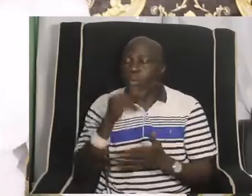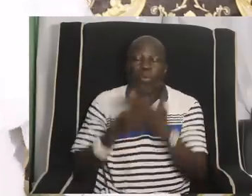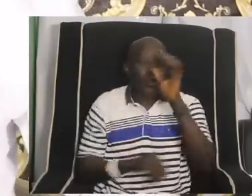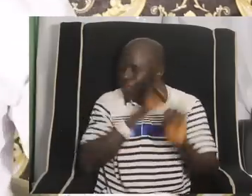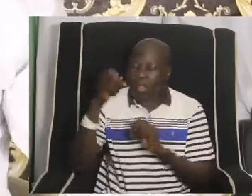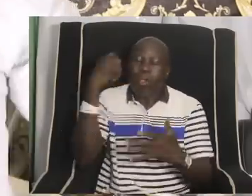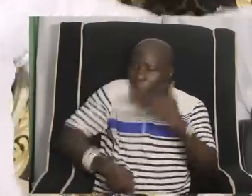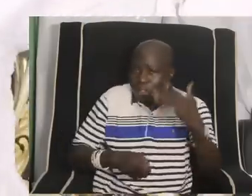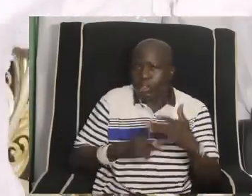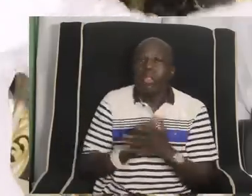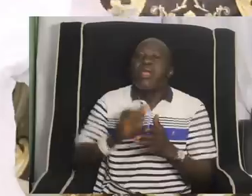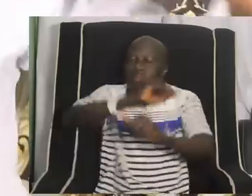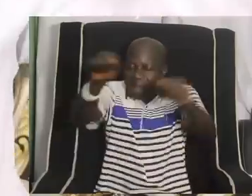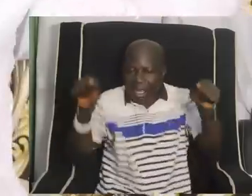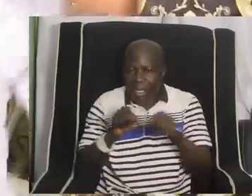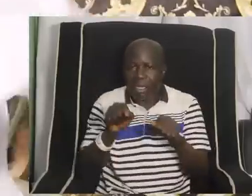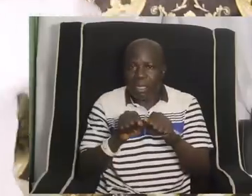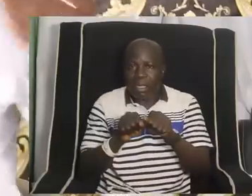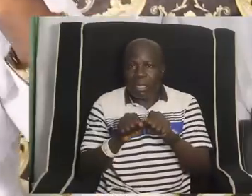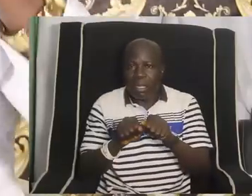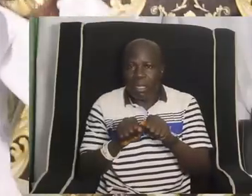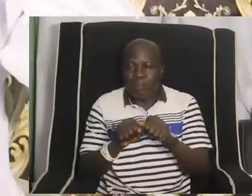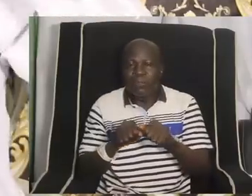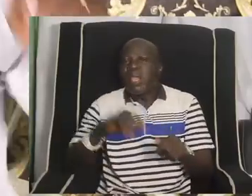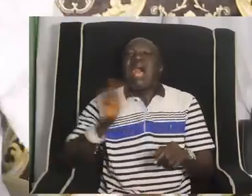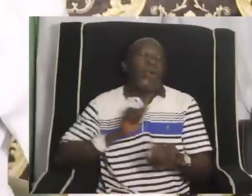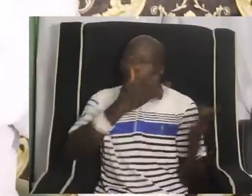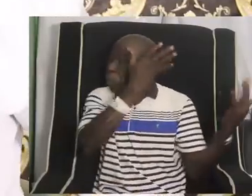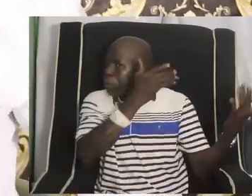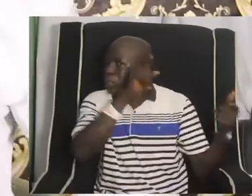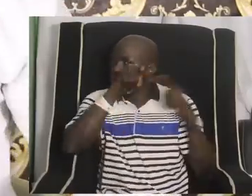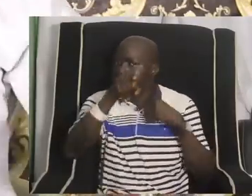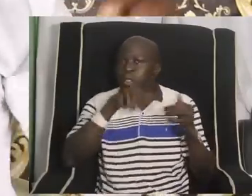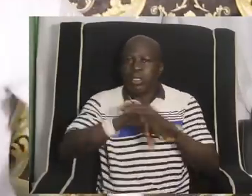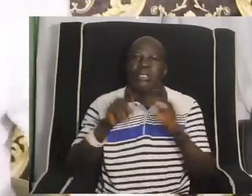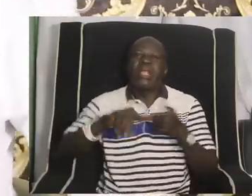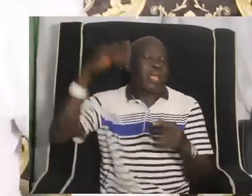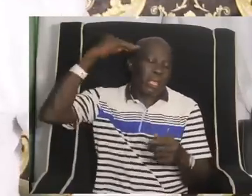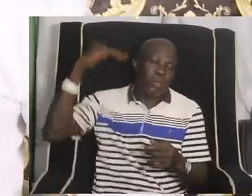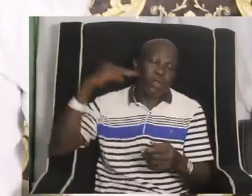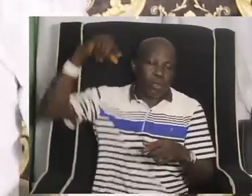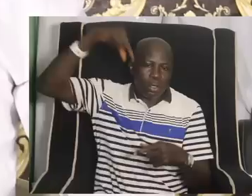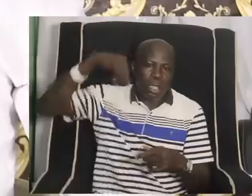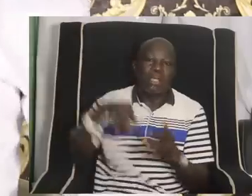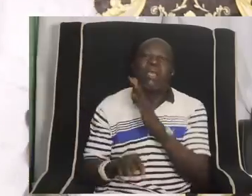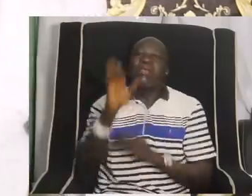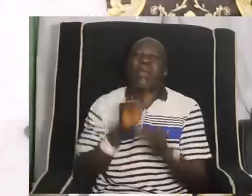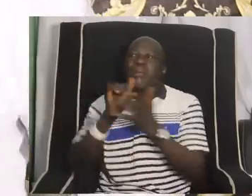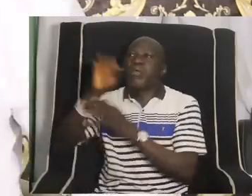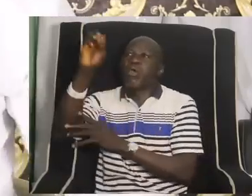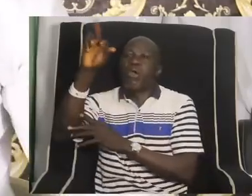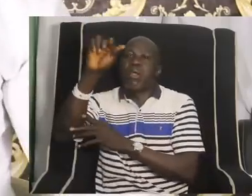know. To ba wa ni agbegbe Ibadan. More telling me. I'm expecting you the headquarters. At the headquarters. To ba wa ni